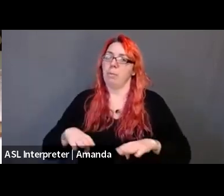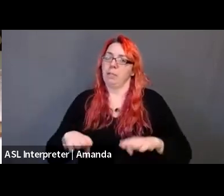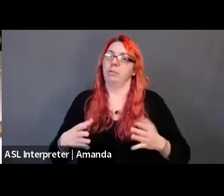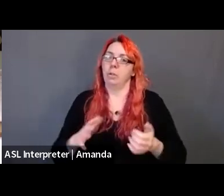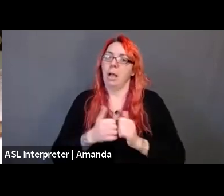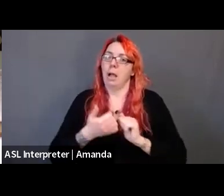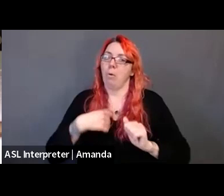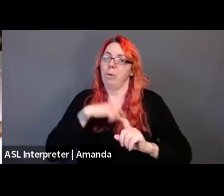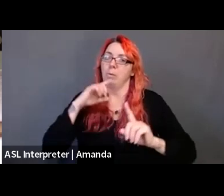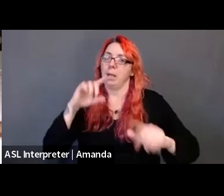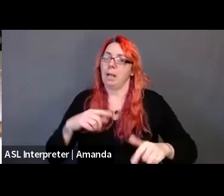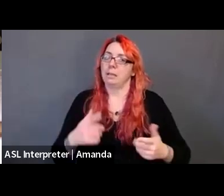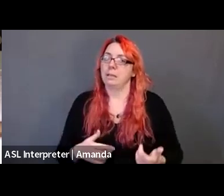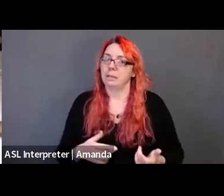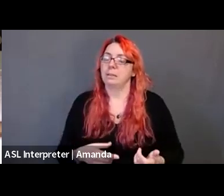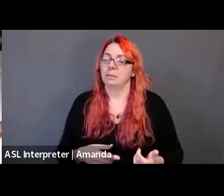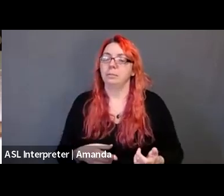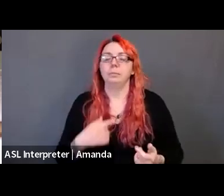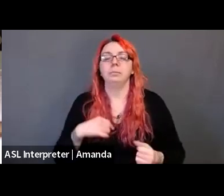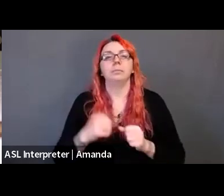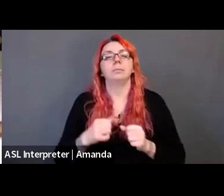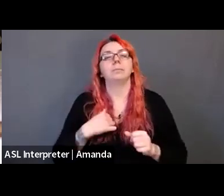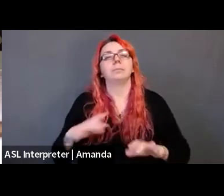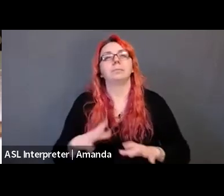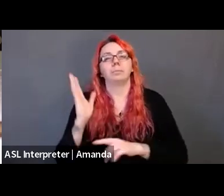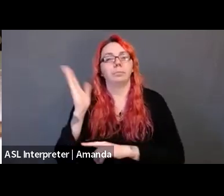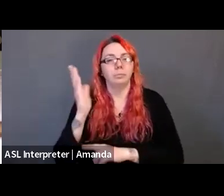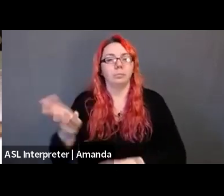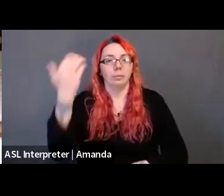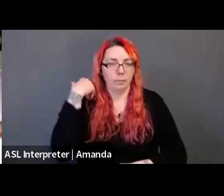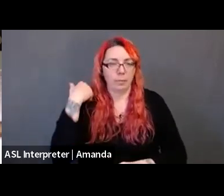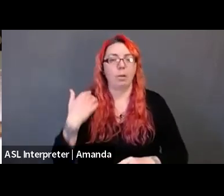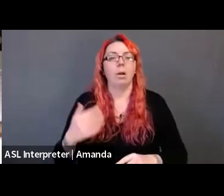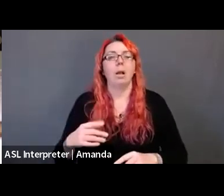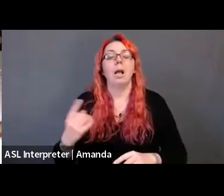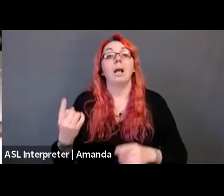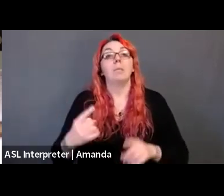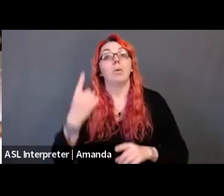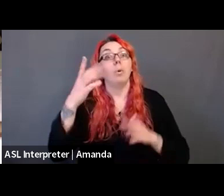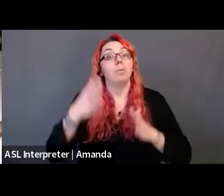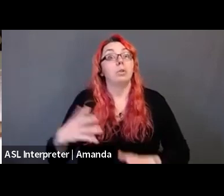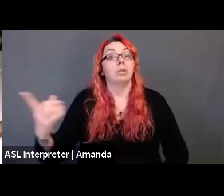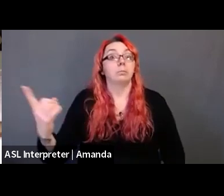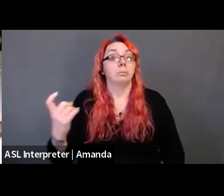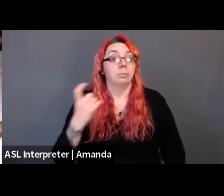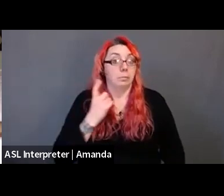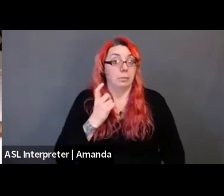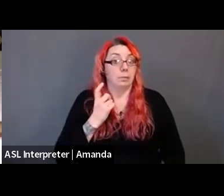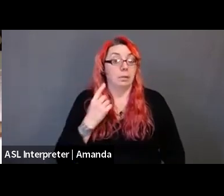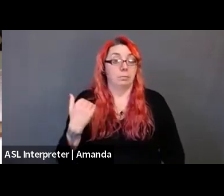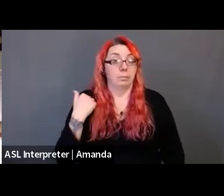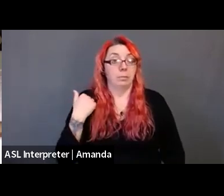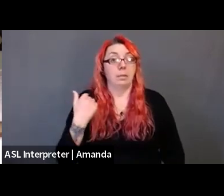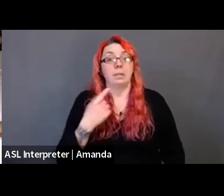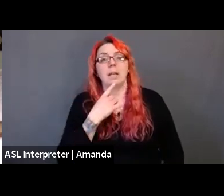a presentation and somebody came over to me and they kneeled down, it was in person, and they said to me, your accent is